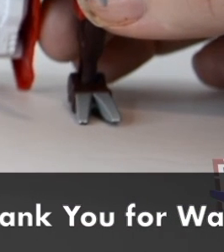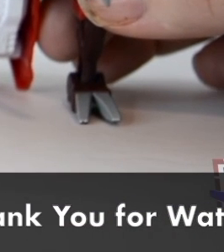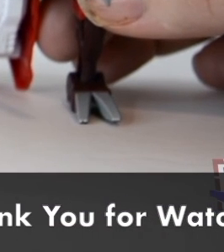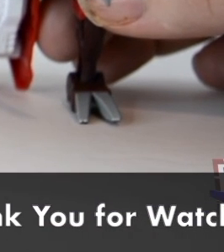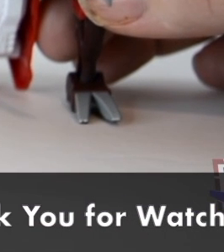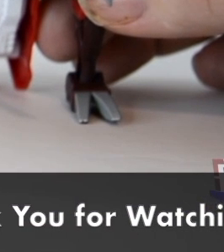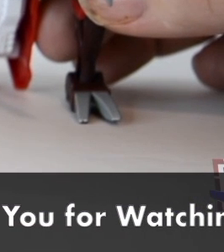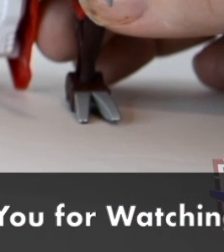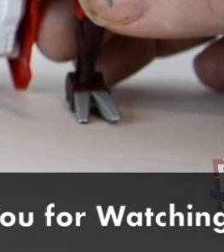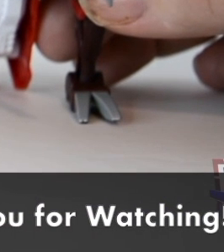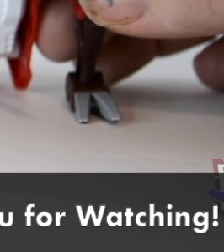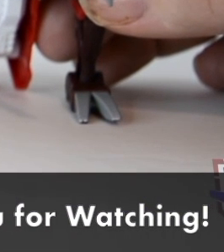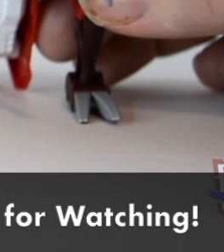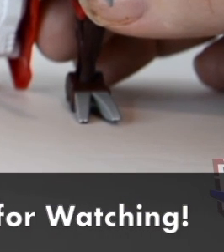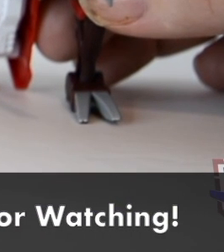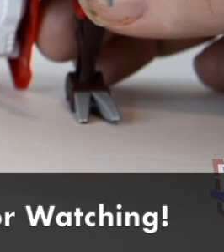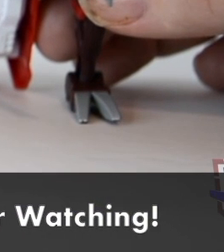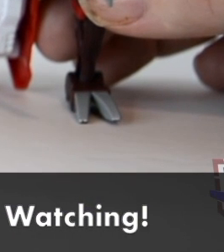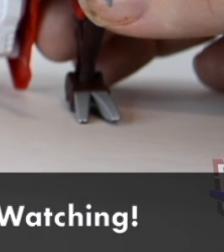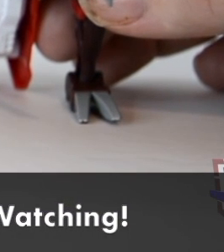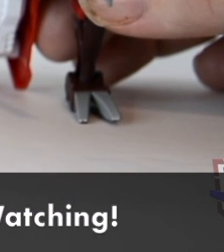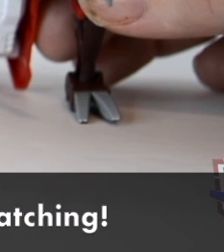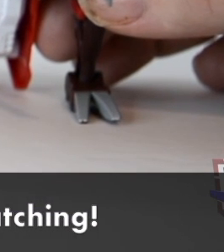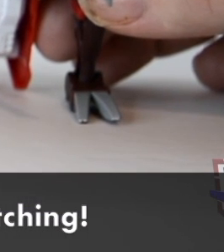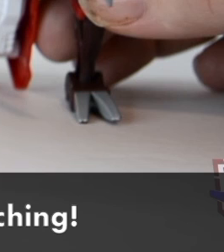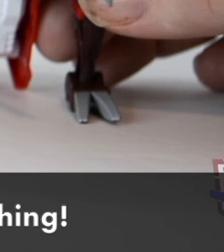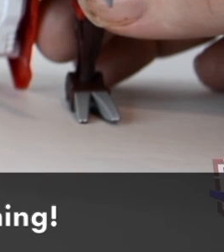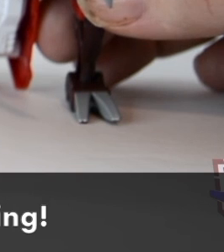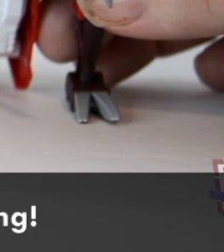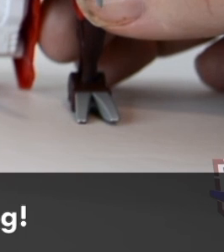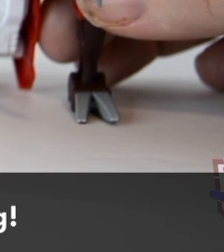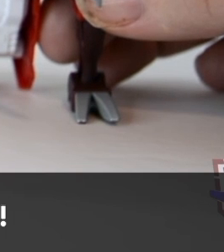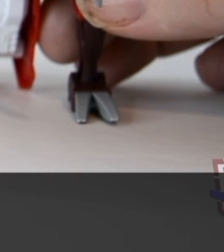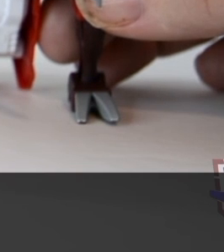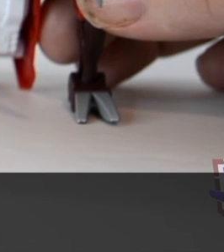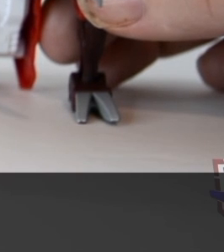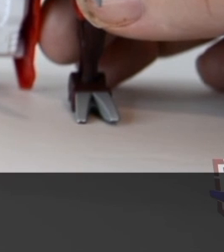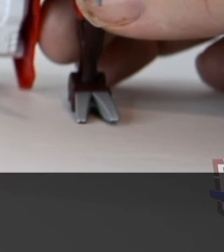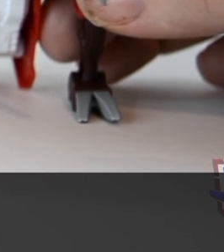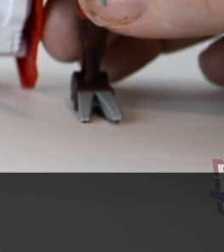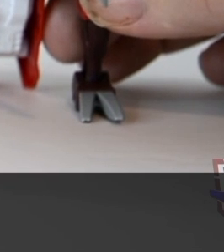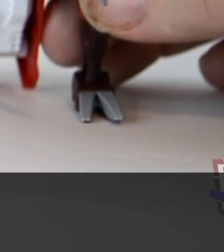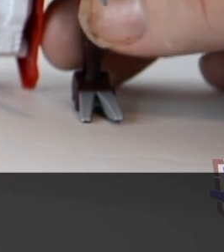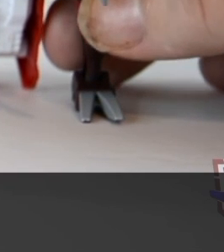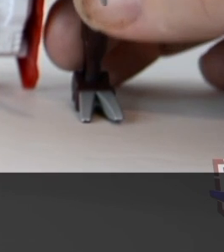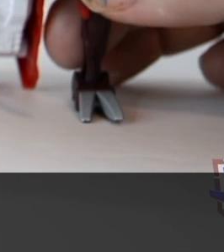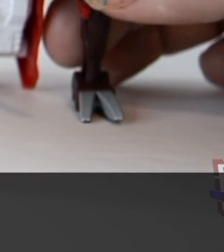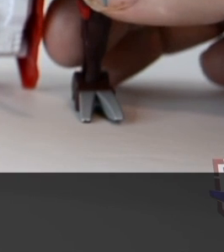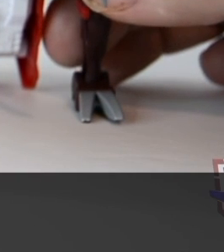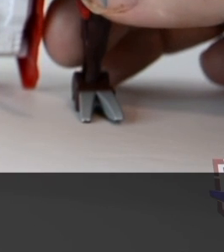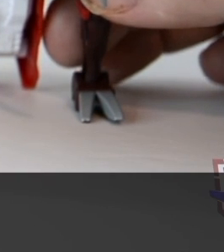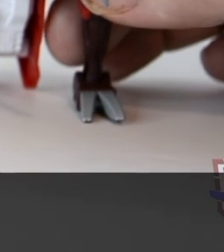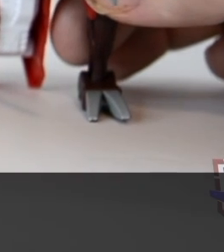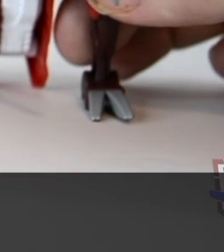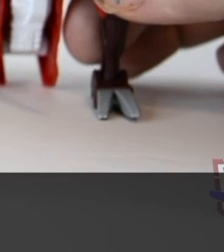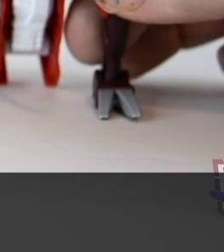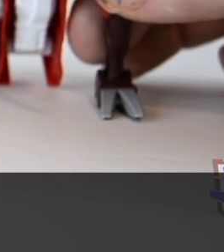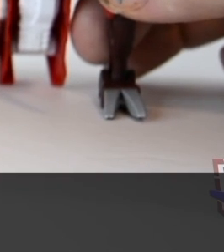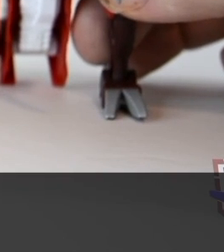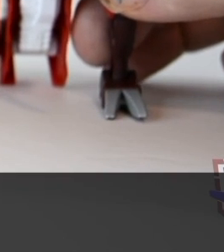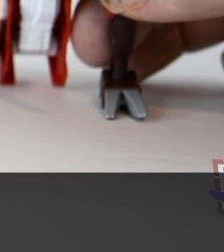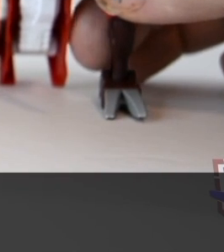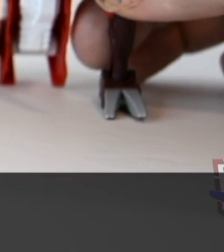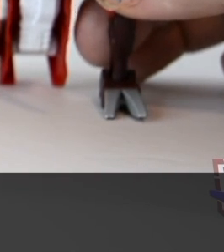figures that are out there that just have this real poor quality to the plastic. One would have been Ape Face, as I